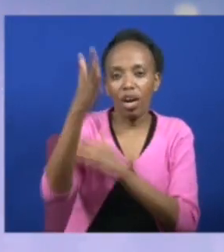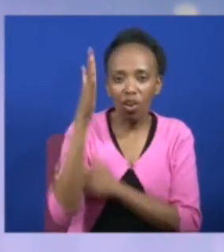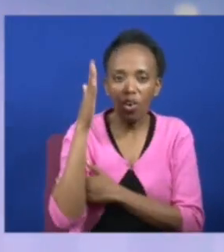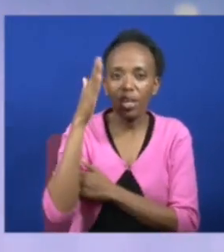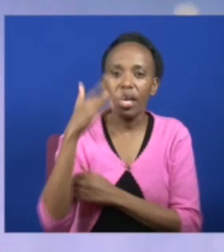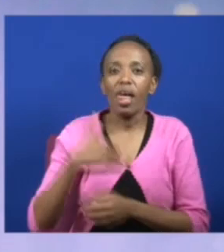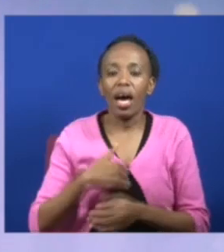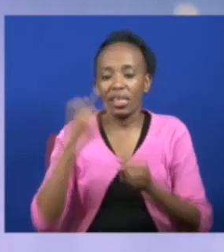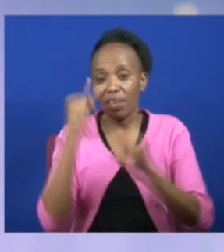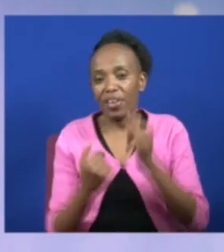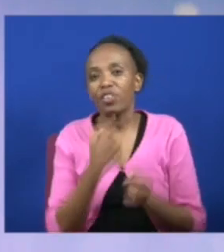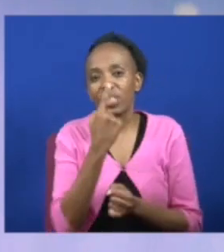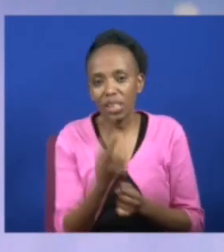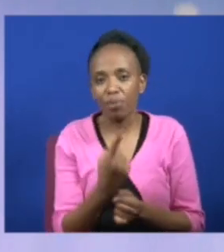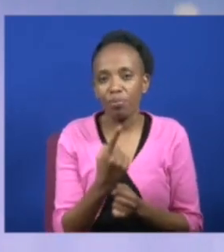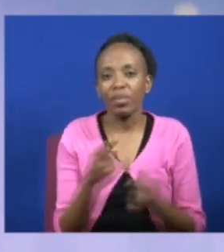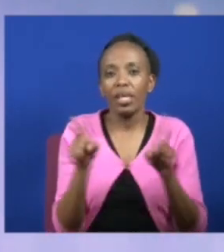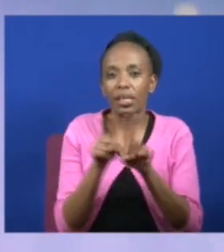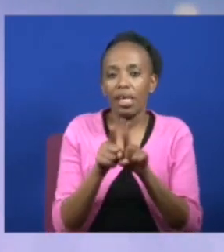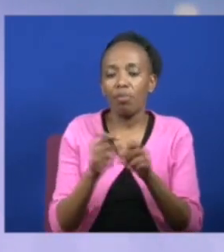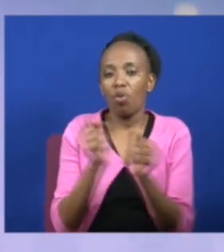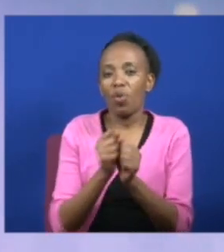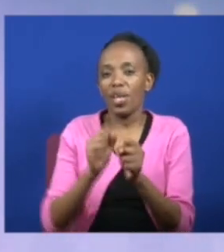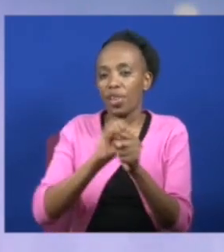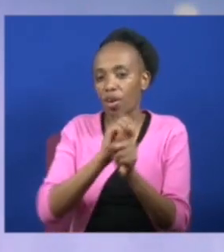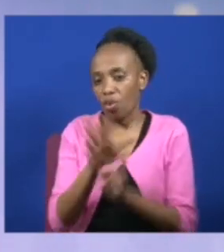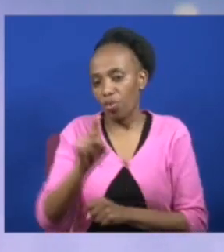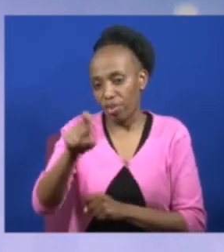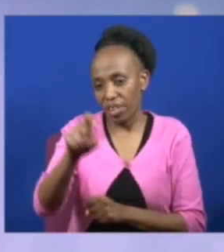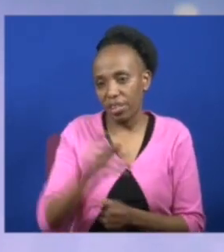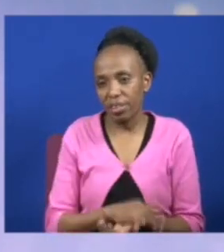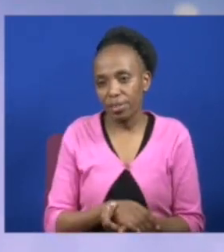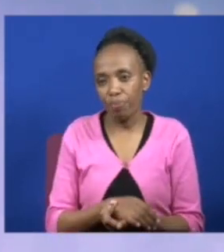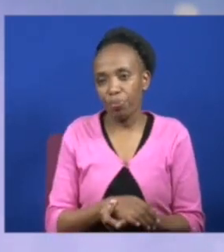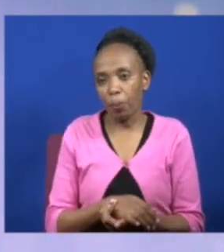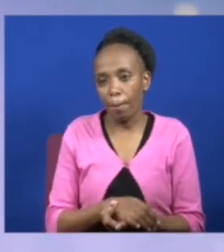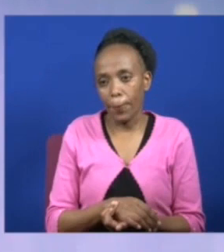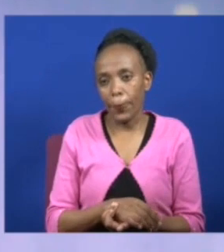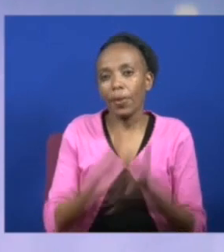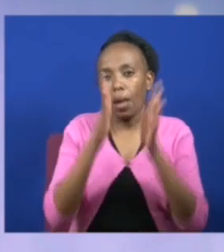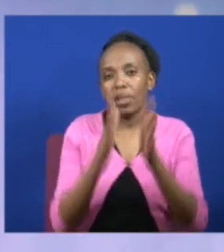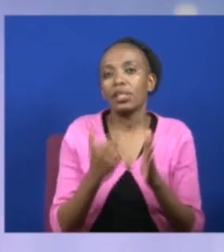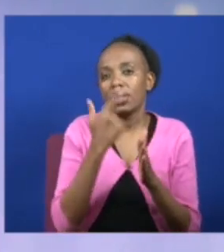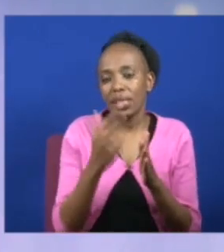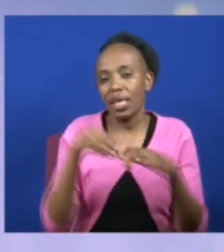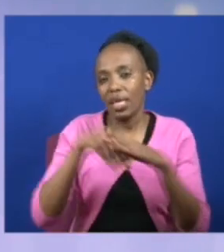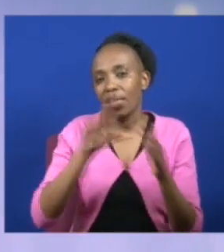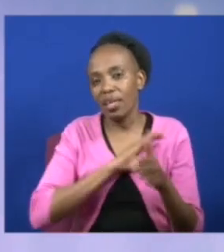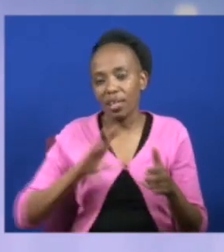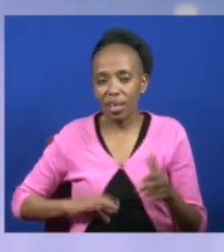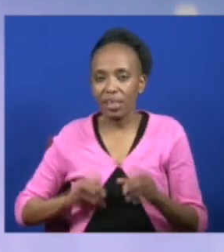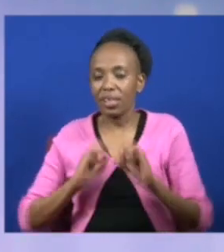God has the final say, even with COVID-19. Somebody said in